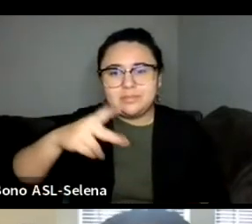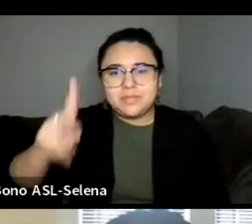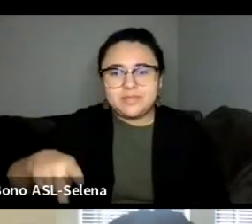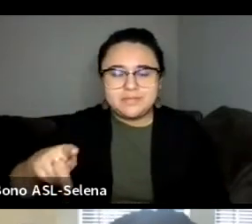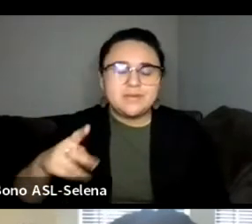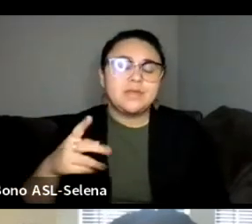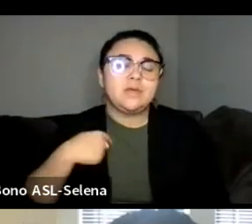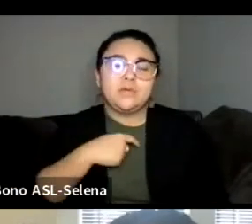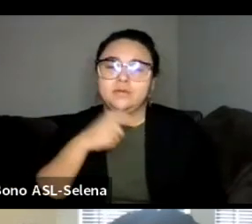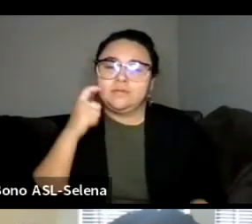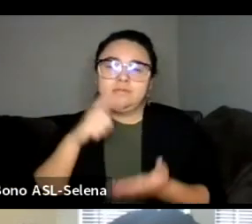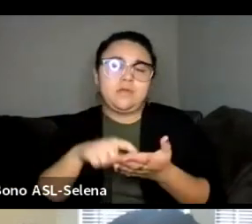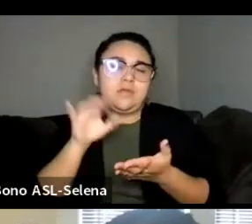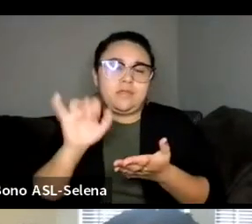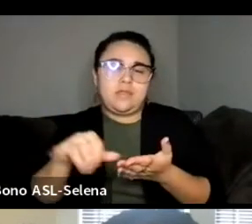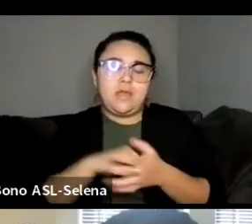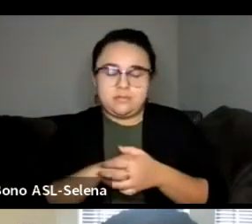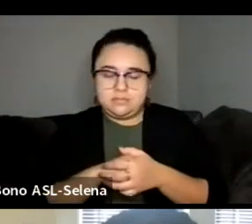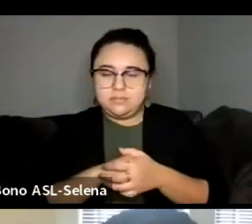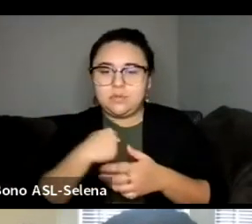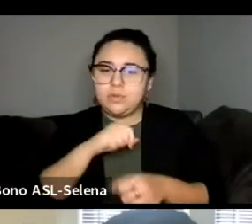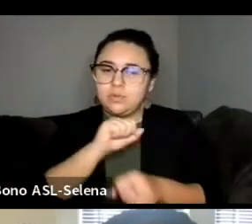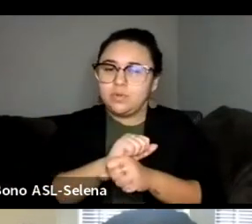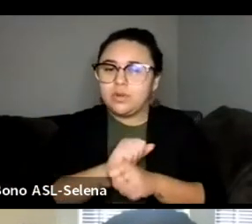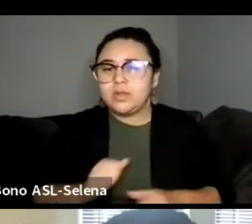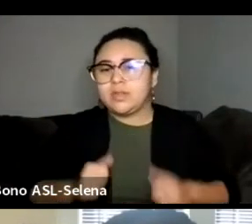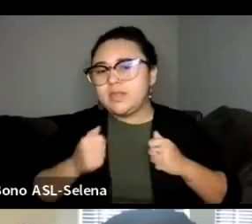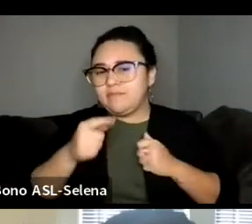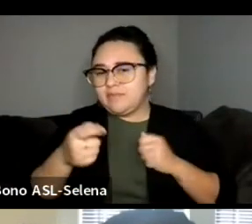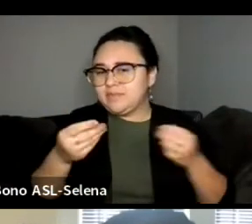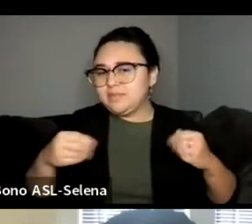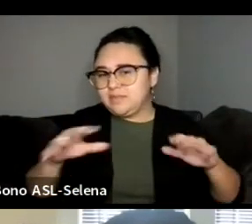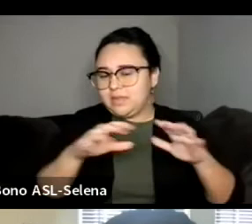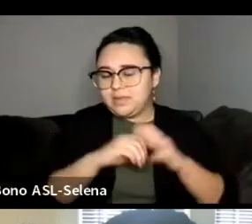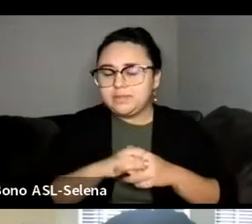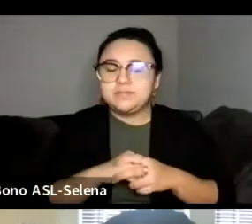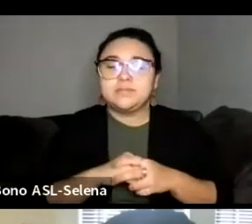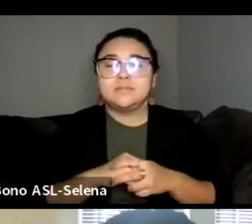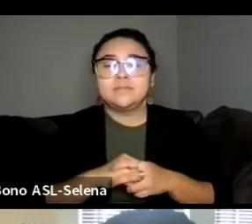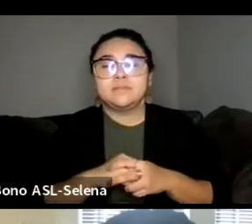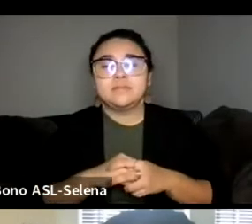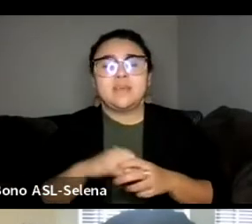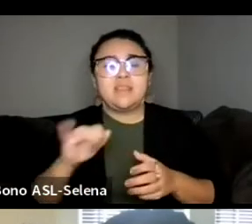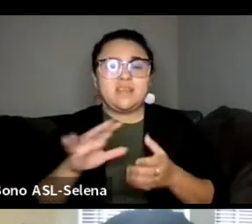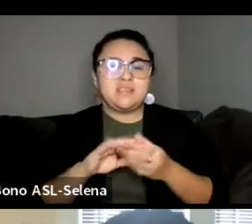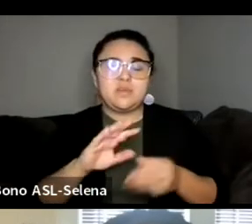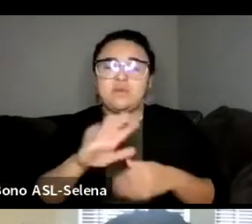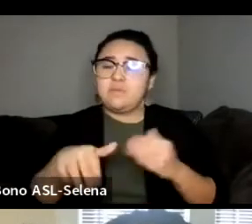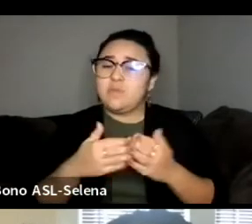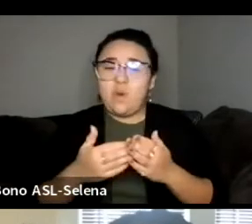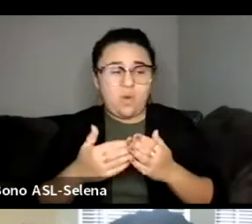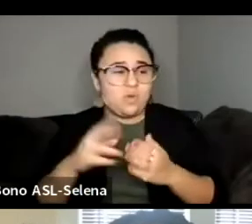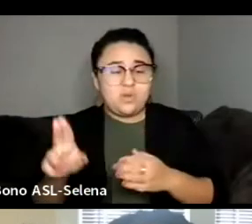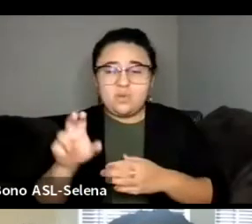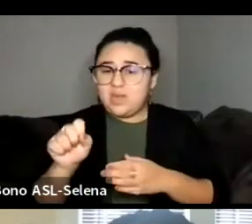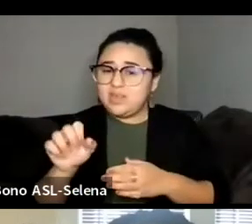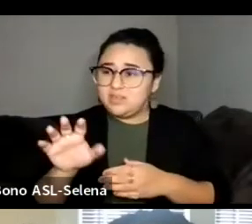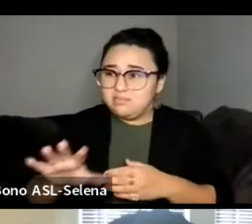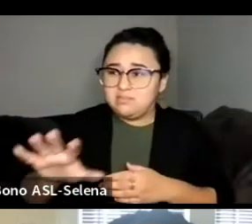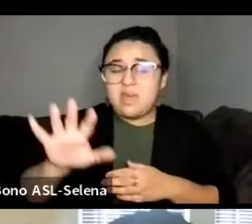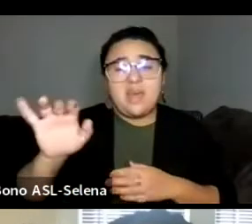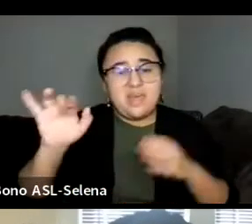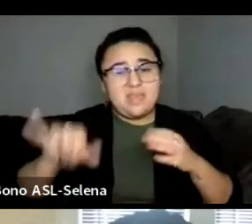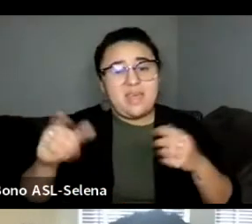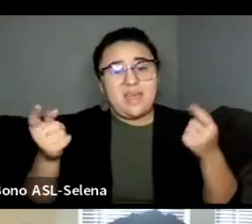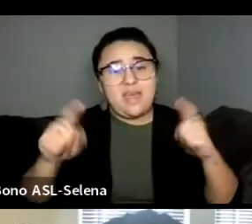to live on, as we work and live on these very lands. This is the story of our entire country. We encourage you to learn